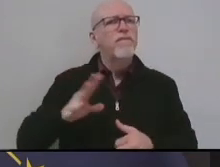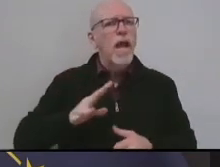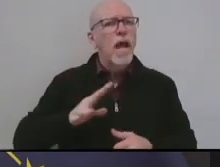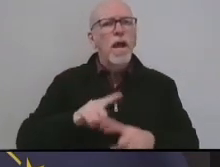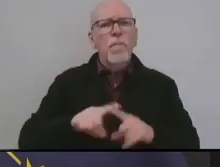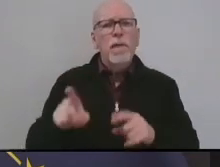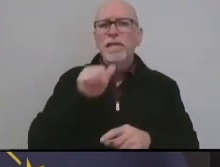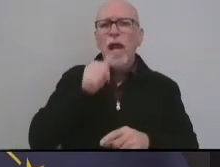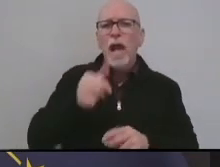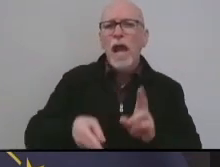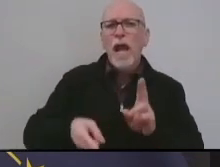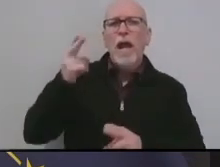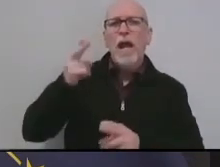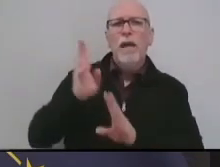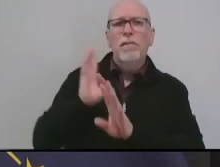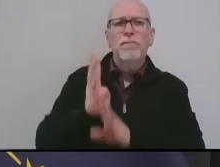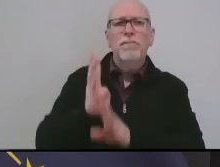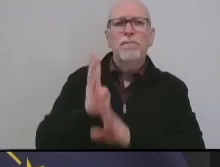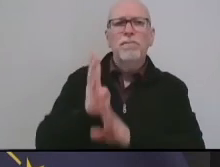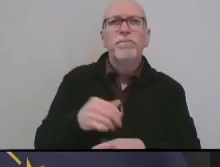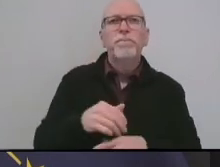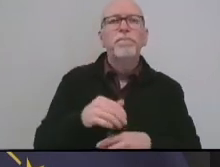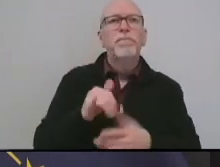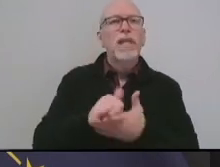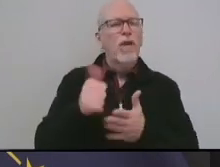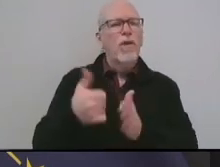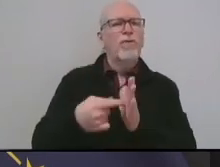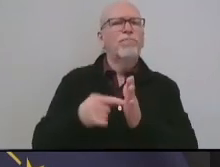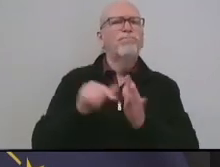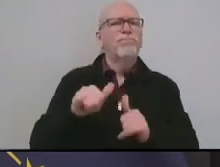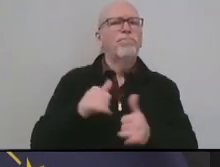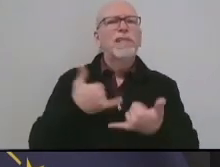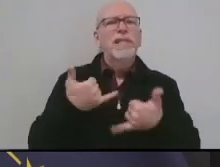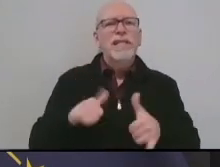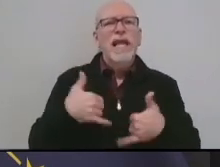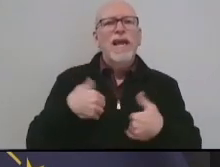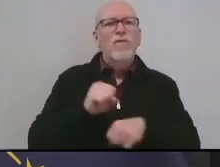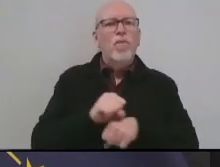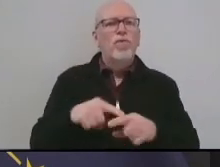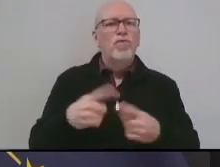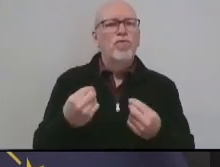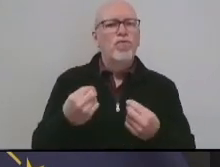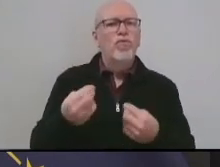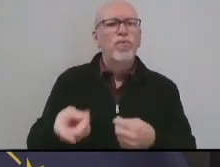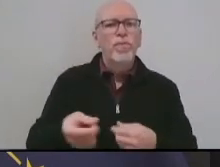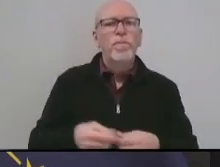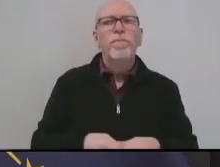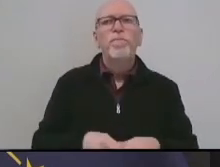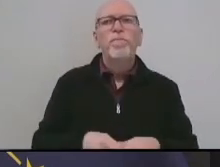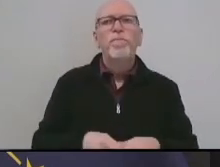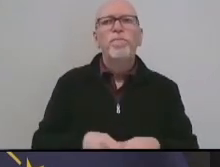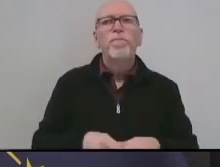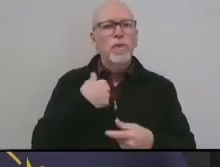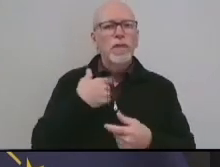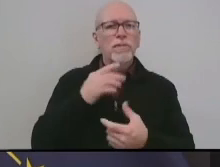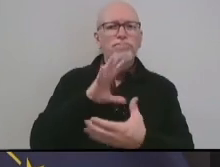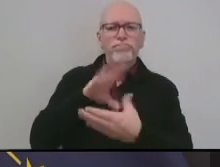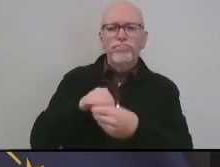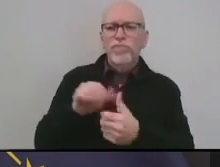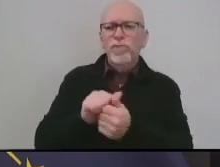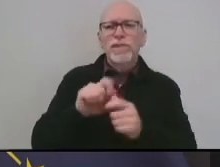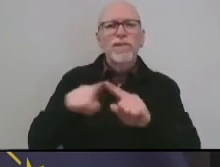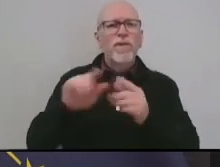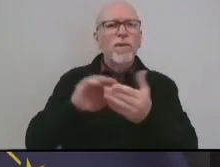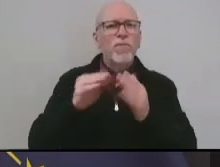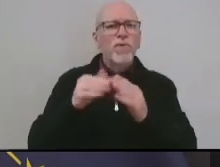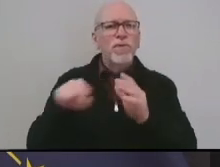just another indication that there's more work to do there. And we have been engaging community partners from all across the state to help us